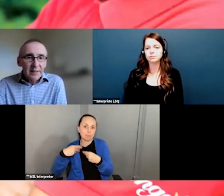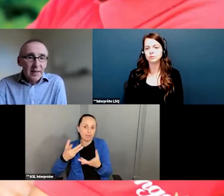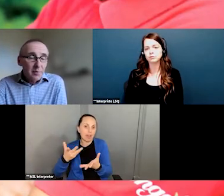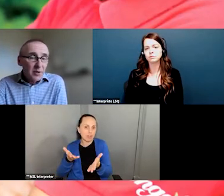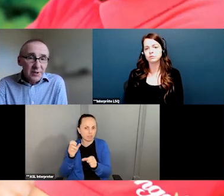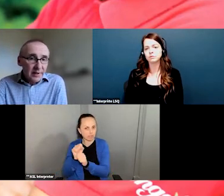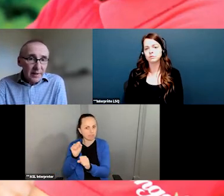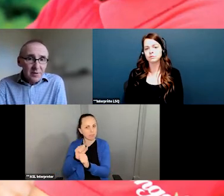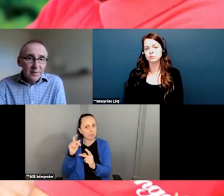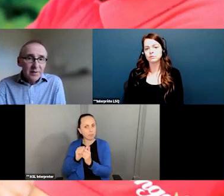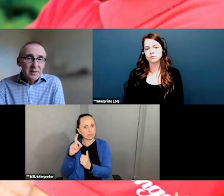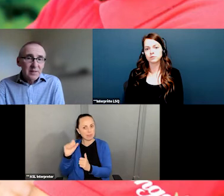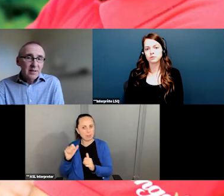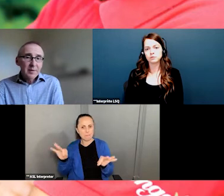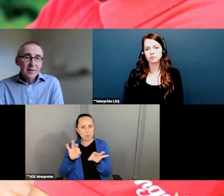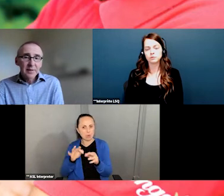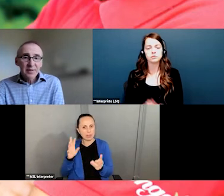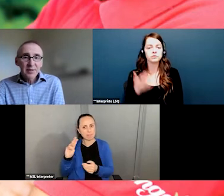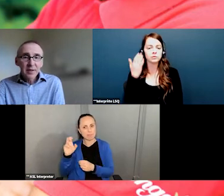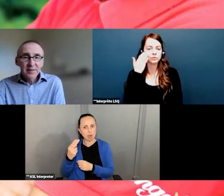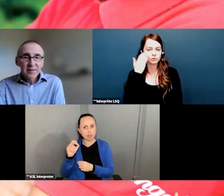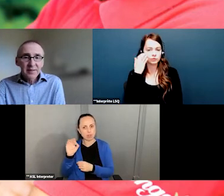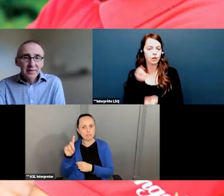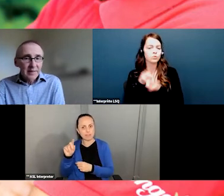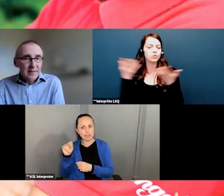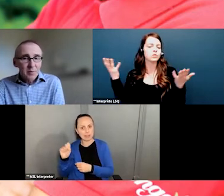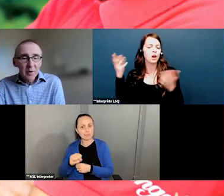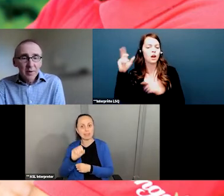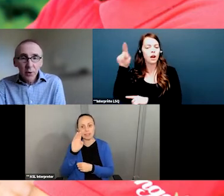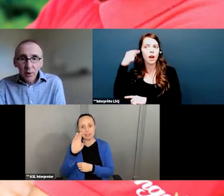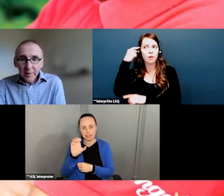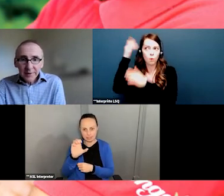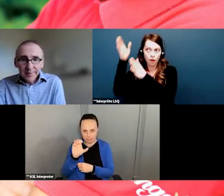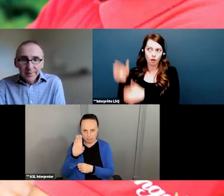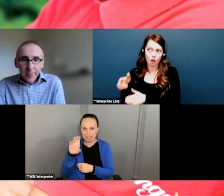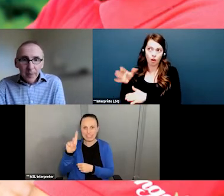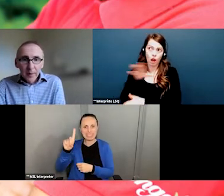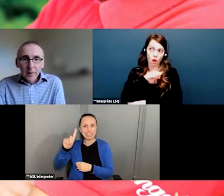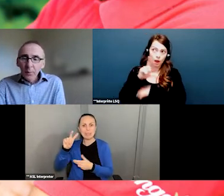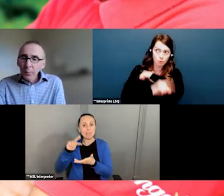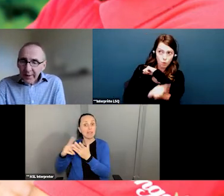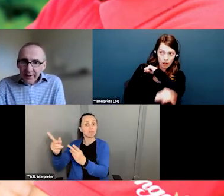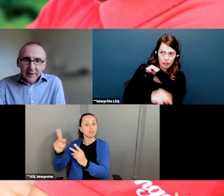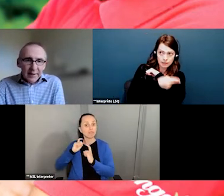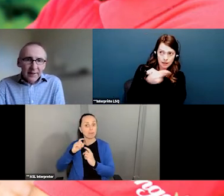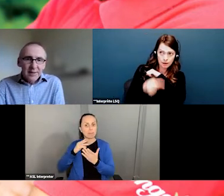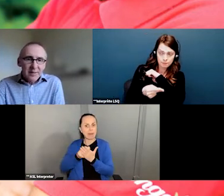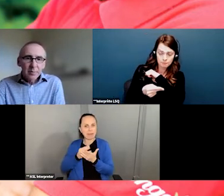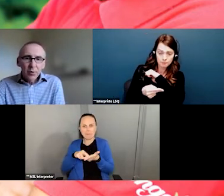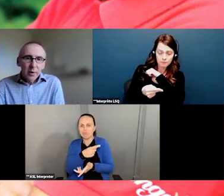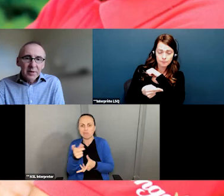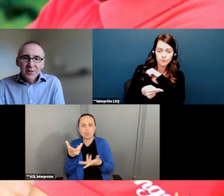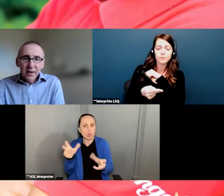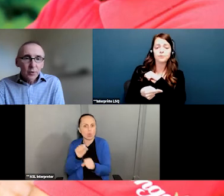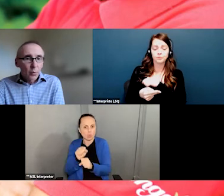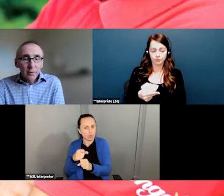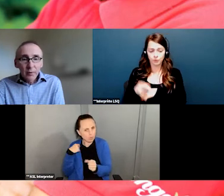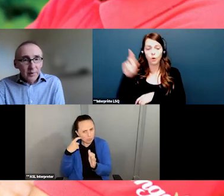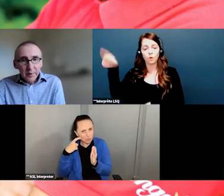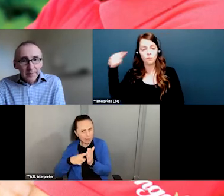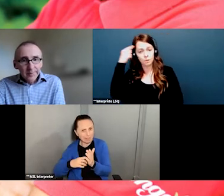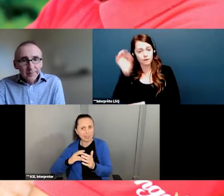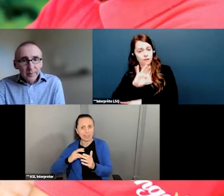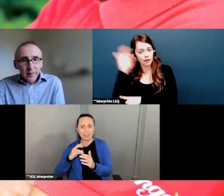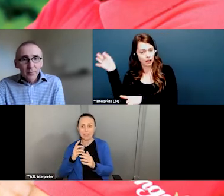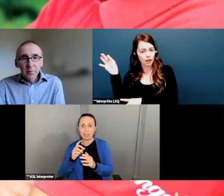important to us at Marche that the CDB does not disincentivize employment. We recognize that employment is not a goal